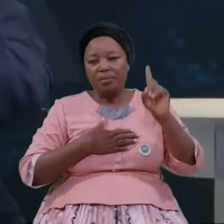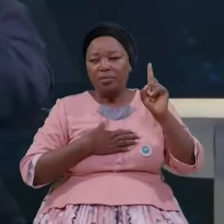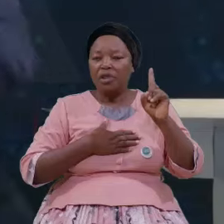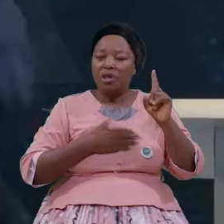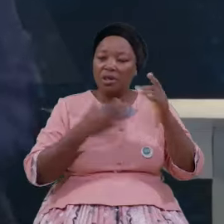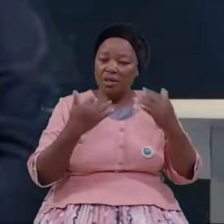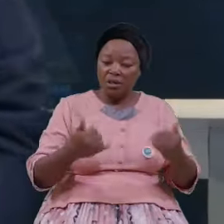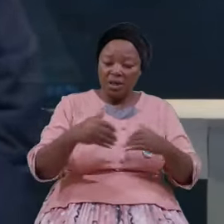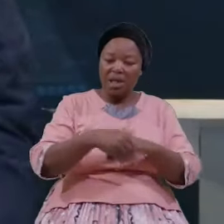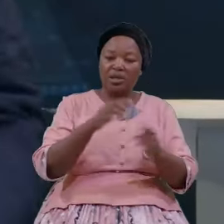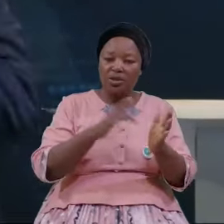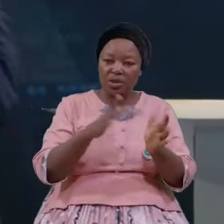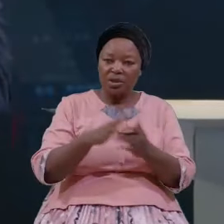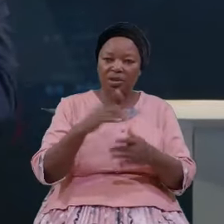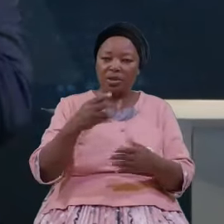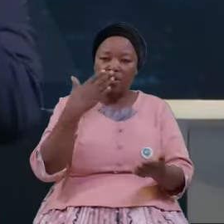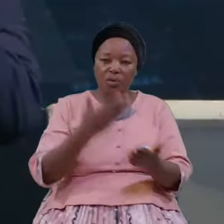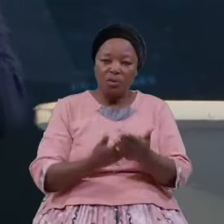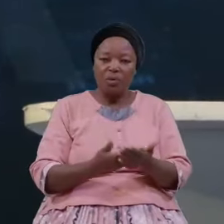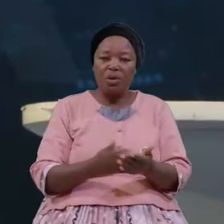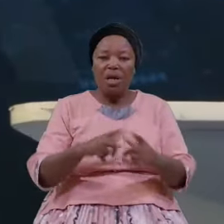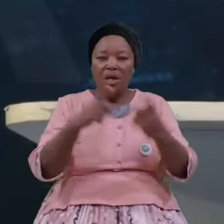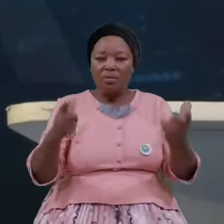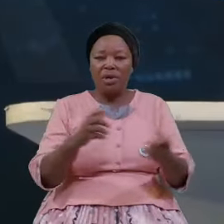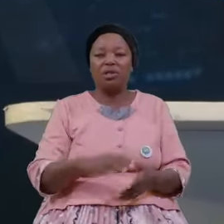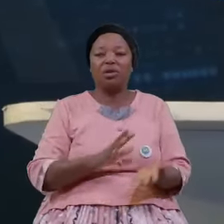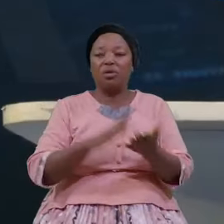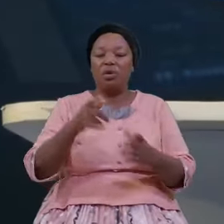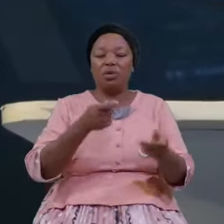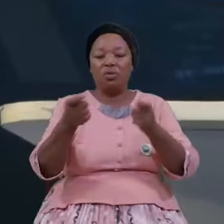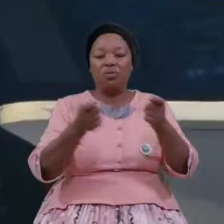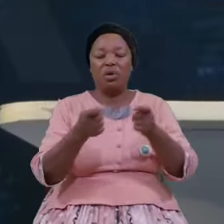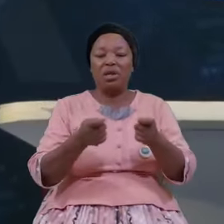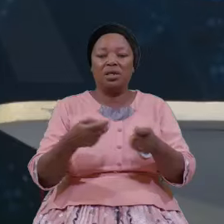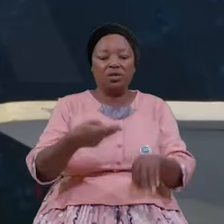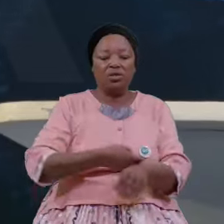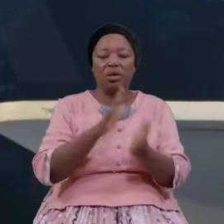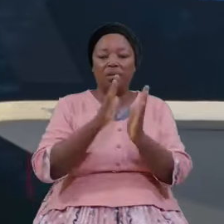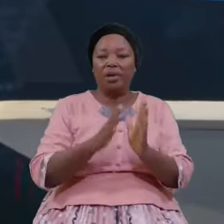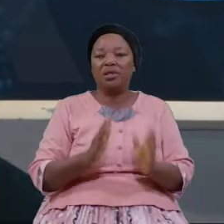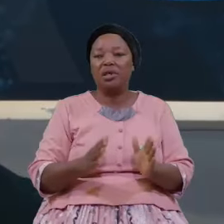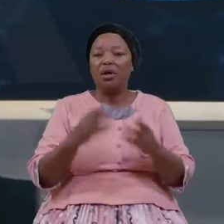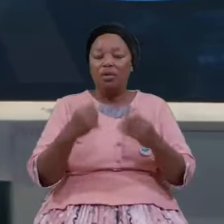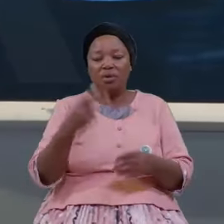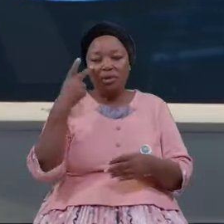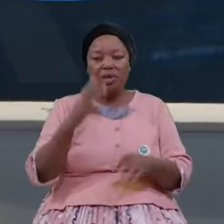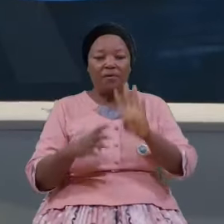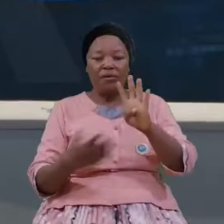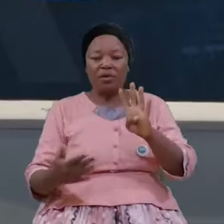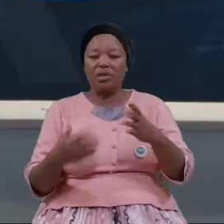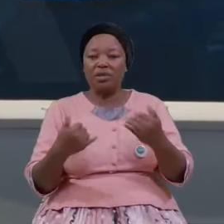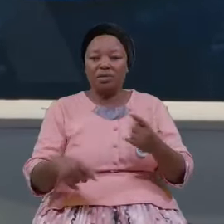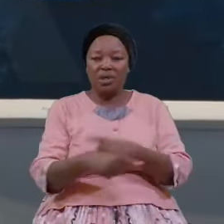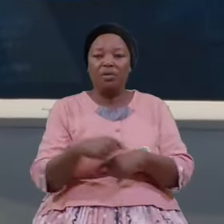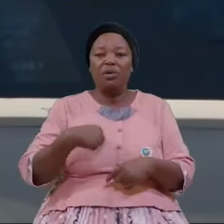great, glorious, reigning shepherd. We're looking at four things today. Number one, we're looking at the good